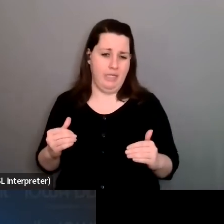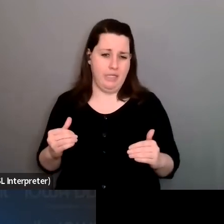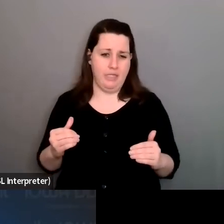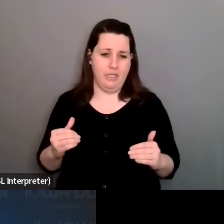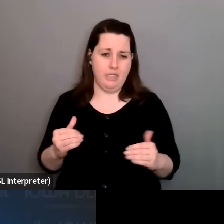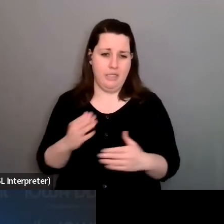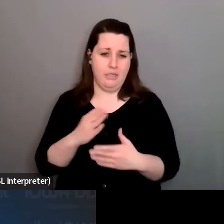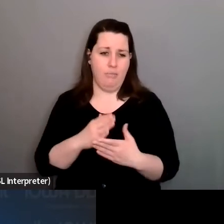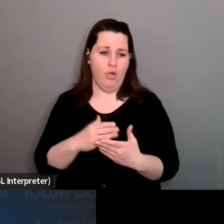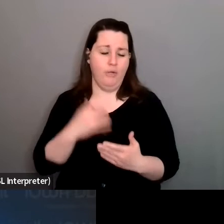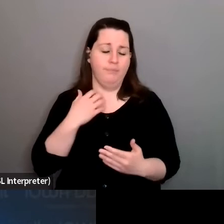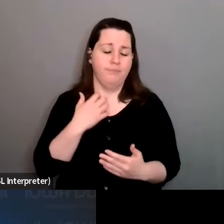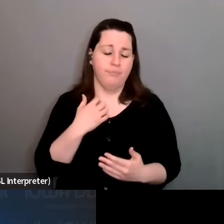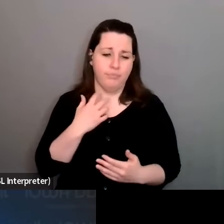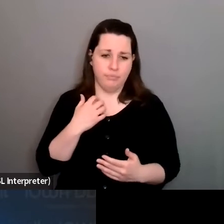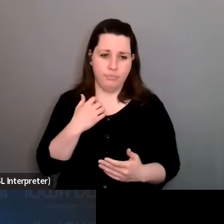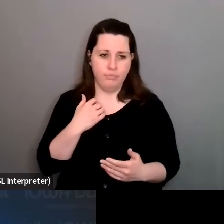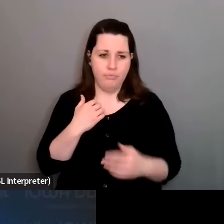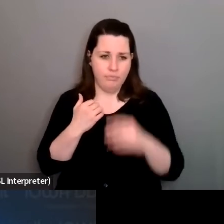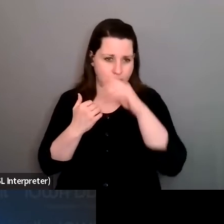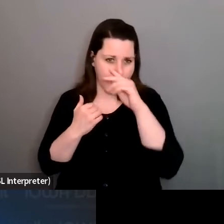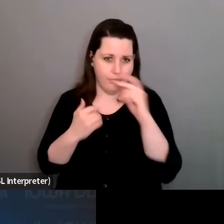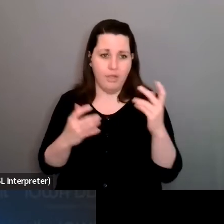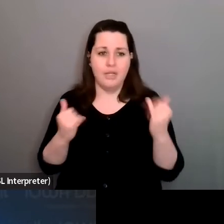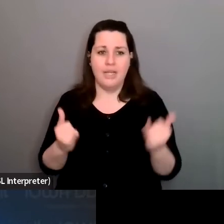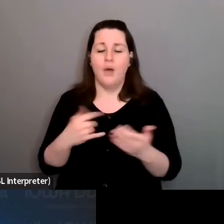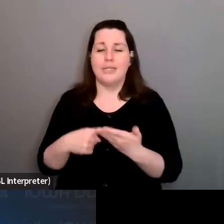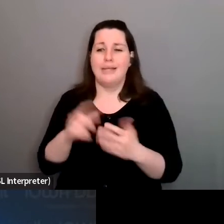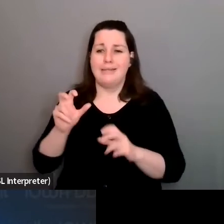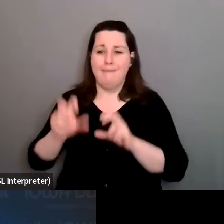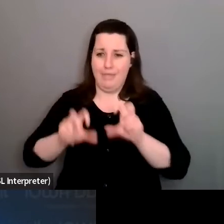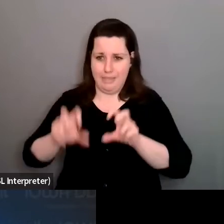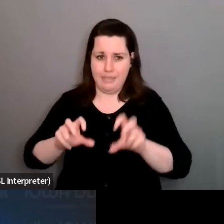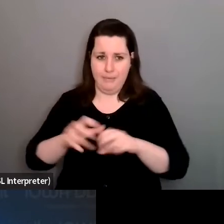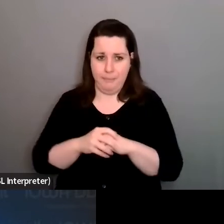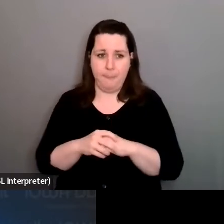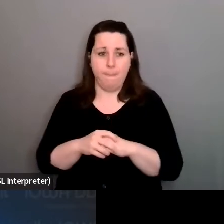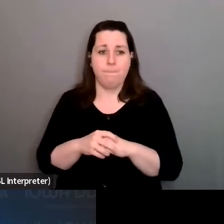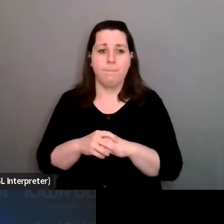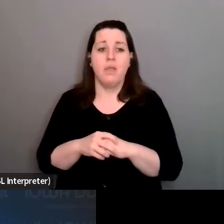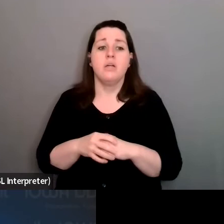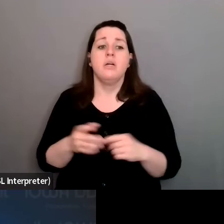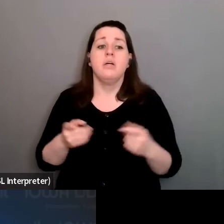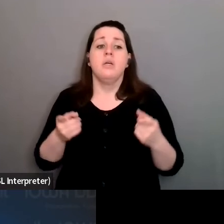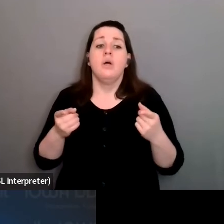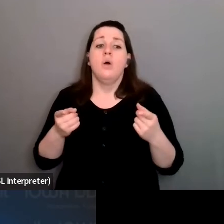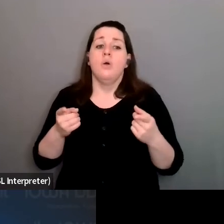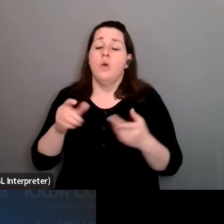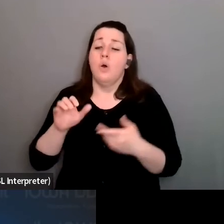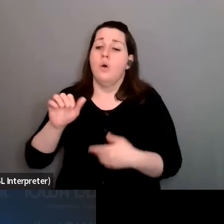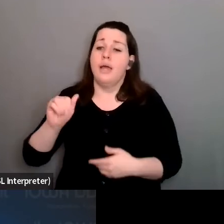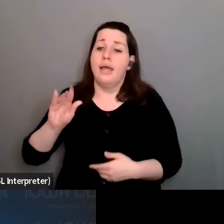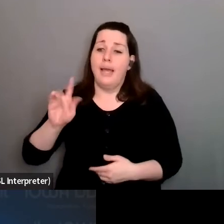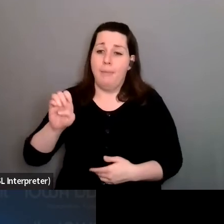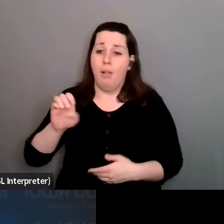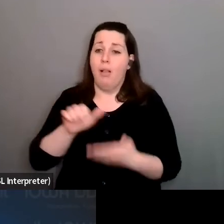section. So we're going to talk a little bit about the investing. So when you open an ABLE account, when you open an IAble